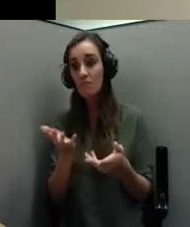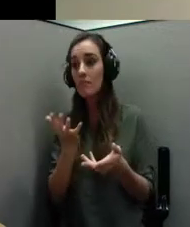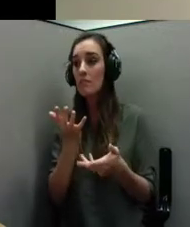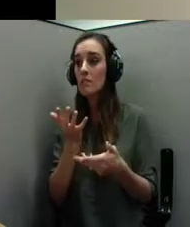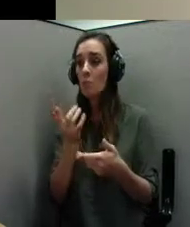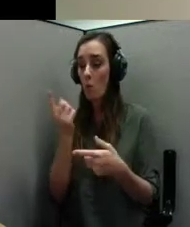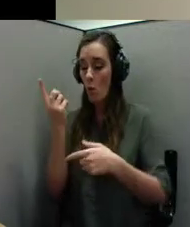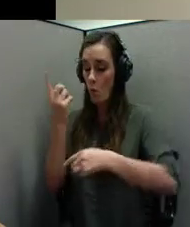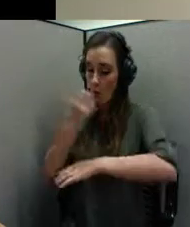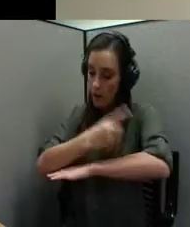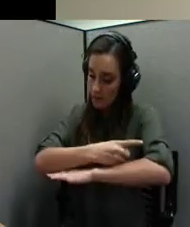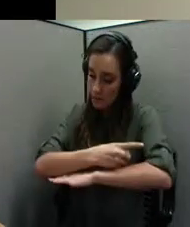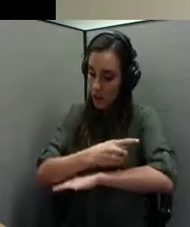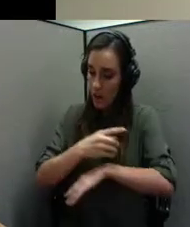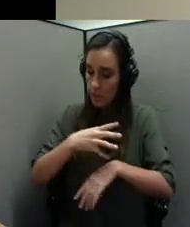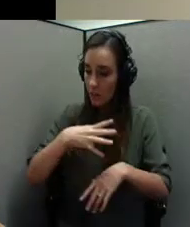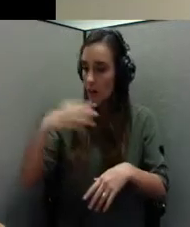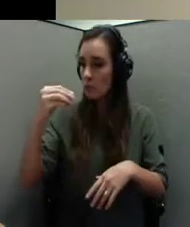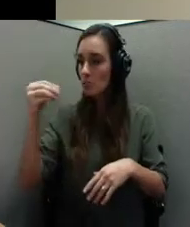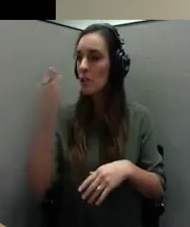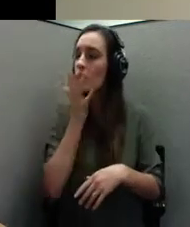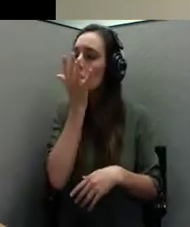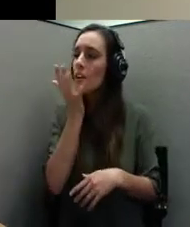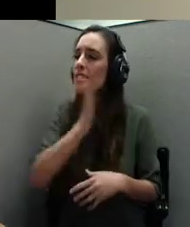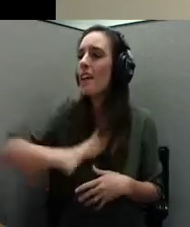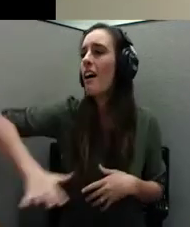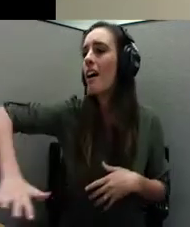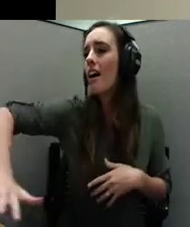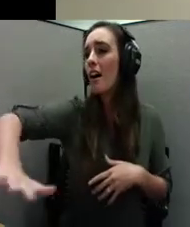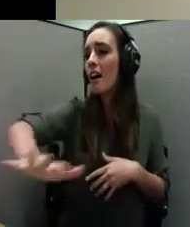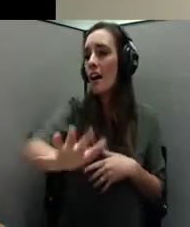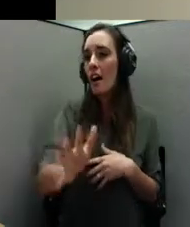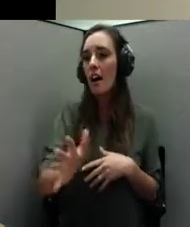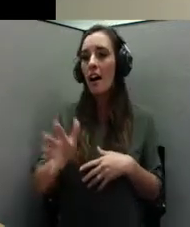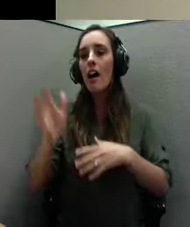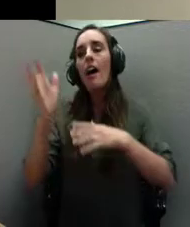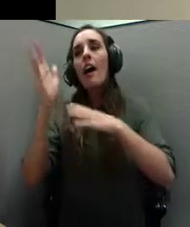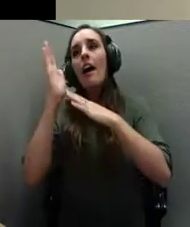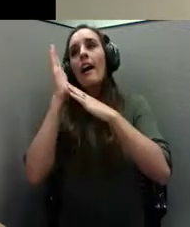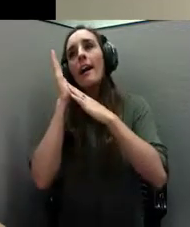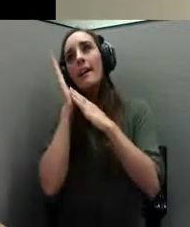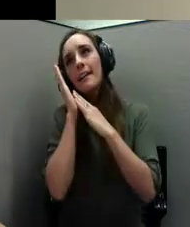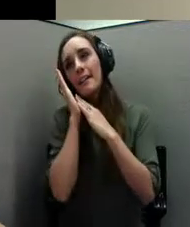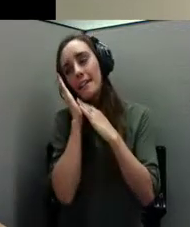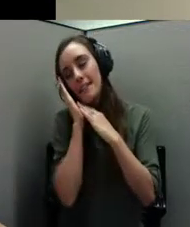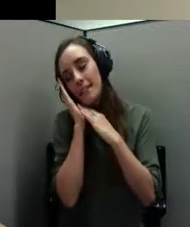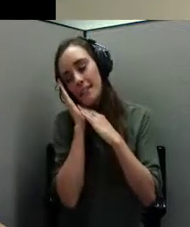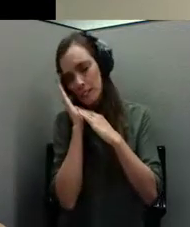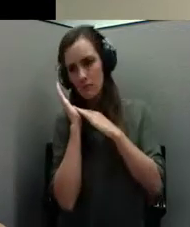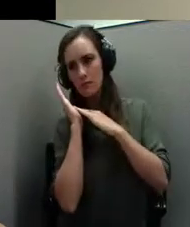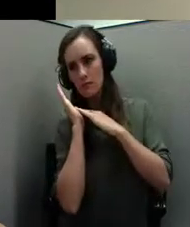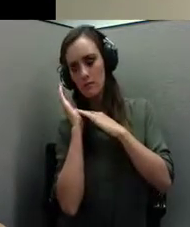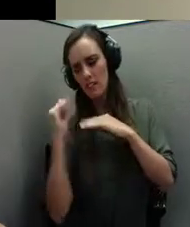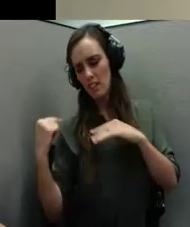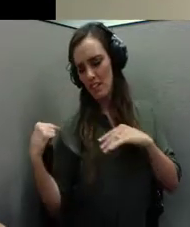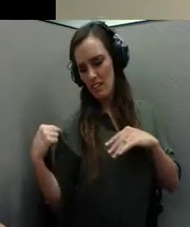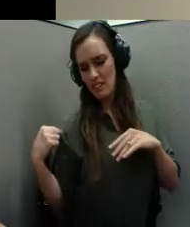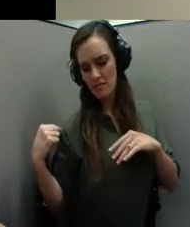nothing. But he couldn't, because there was something in the ground underneath. There was